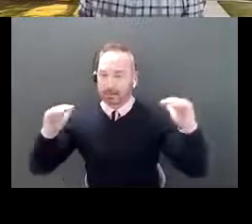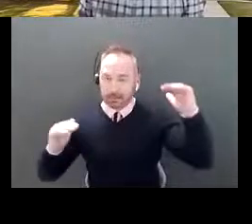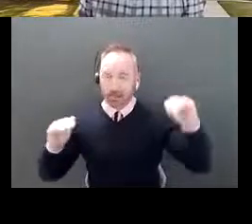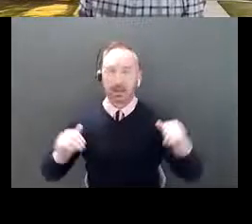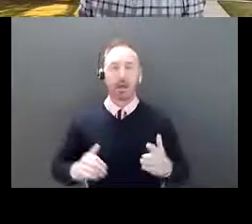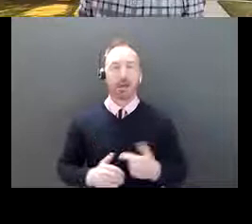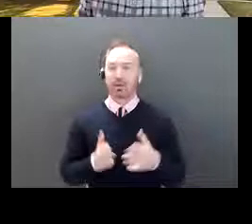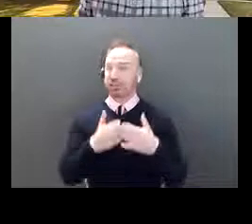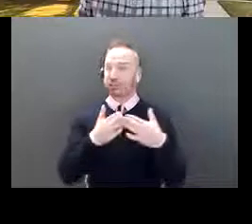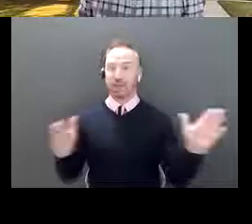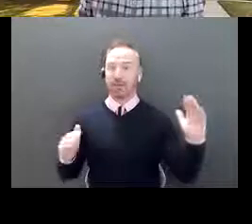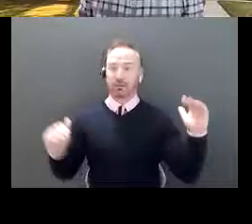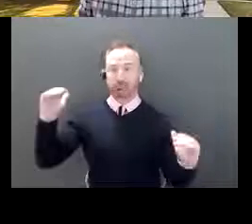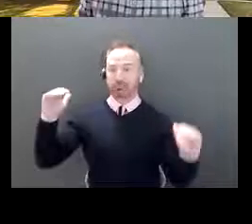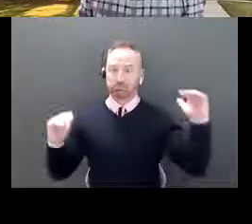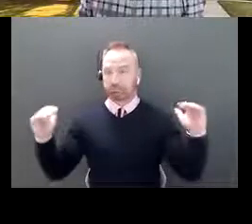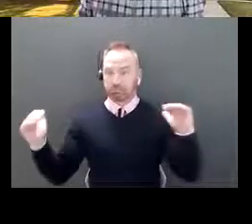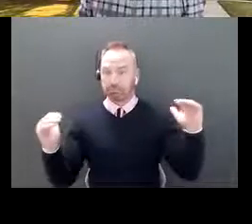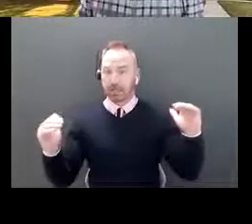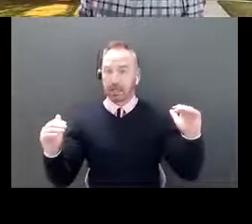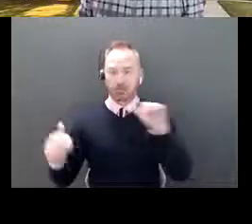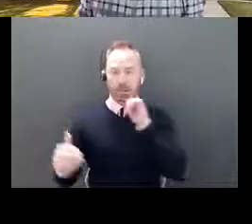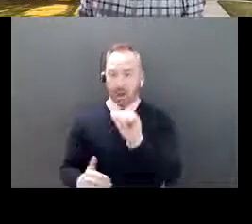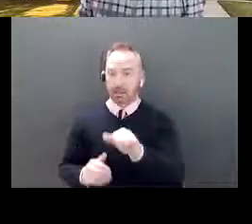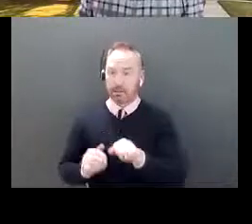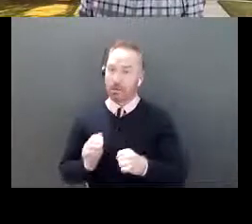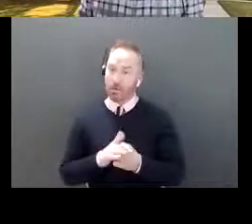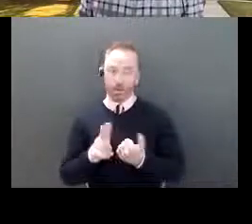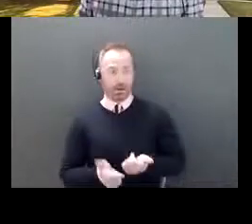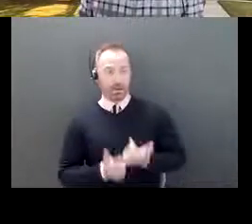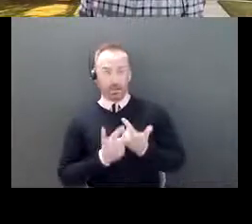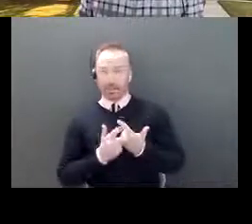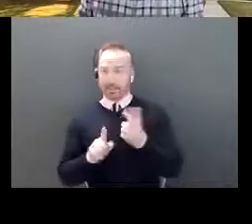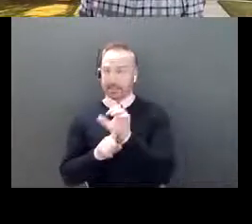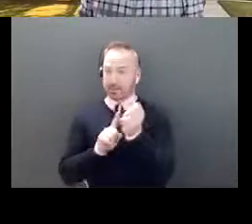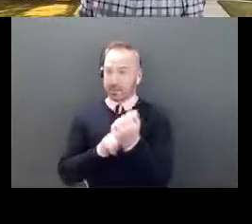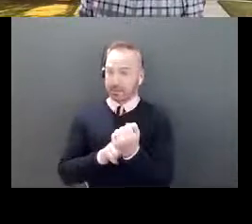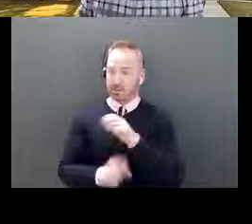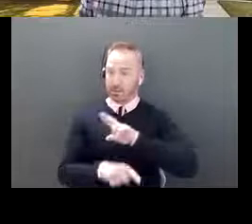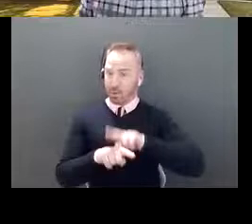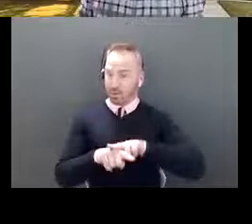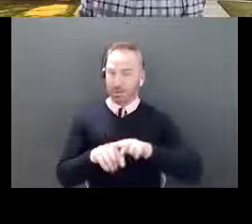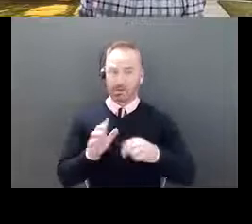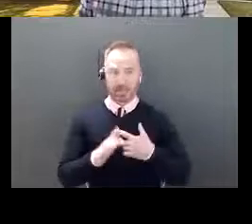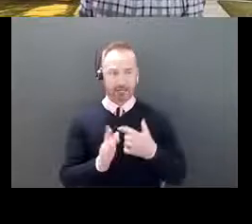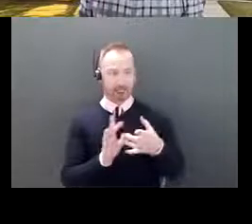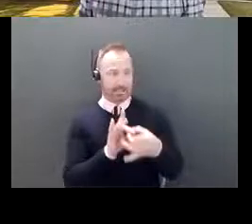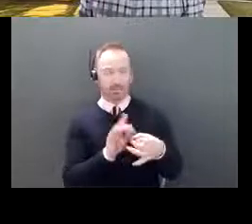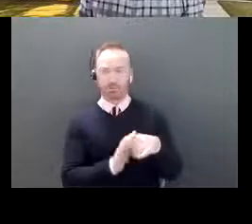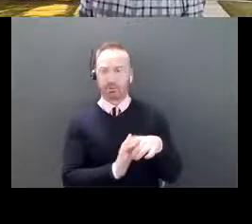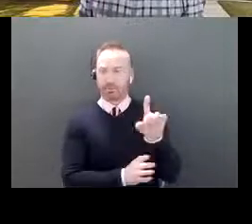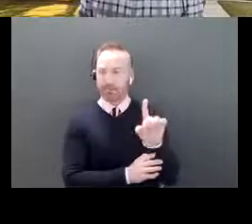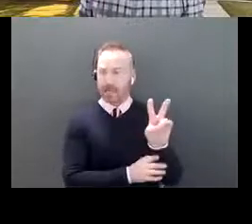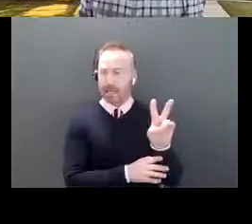and living in situations where there are norms conducive of domestic violence. So these are